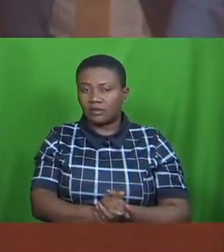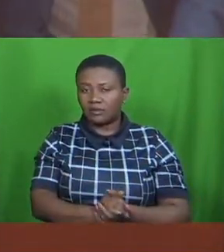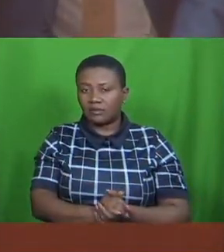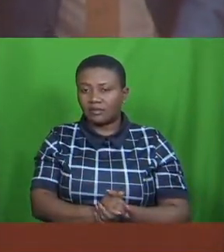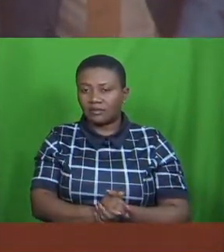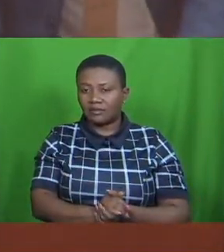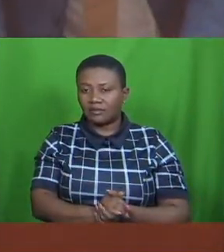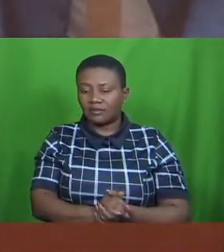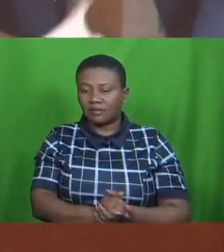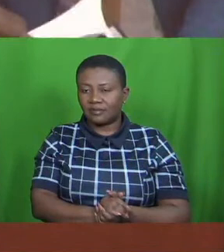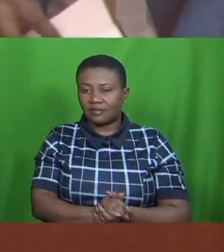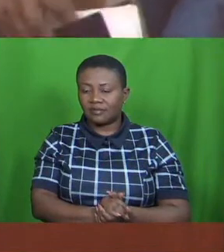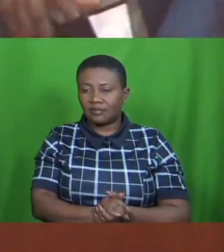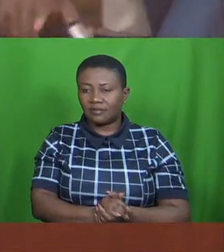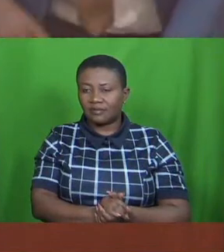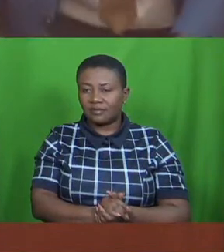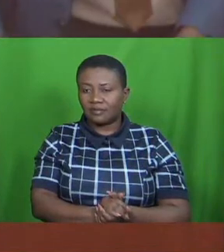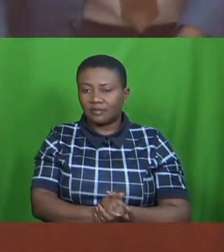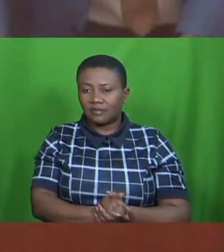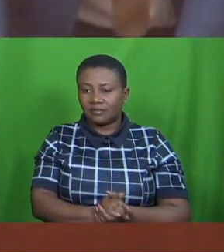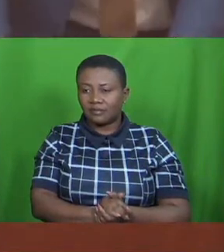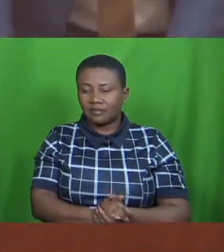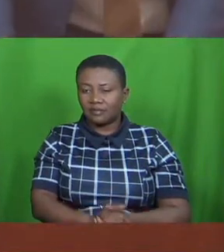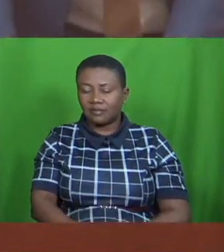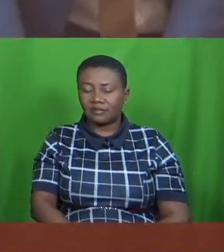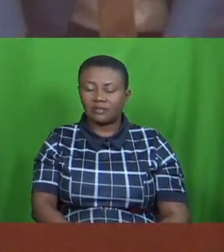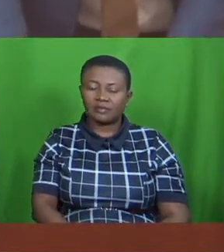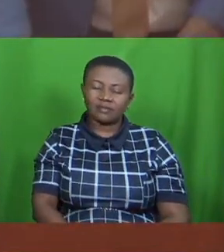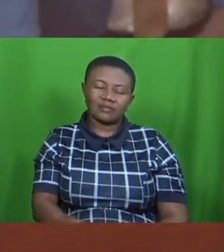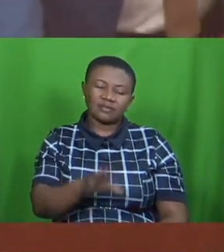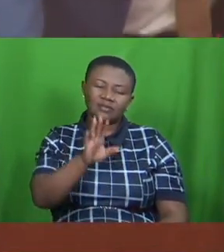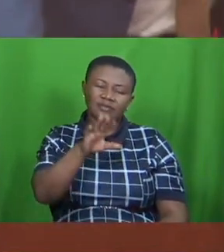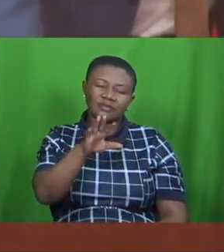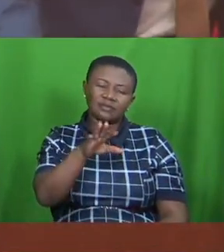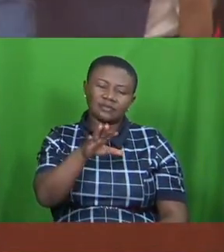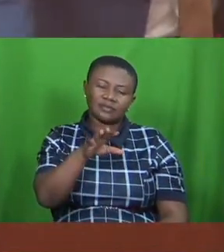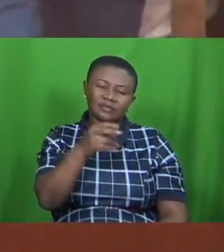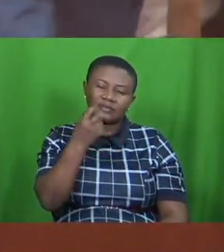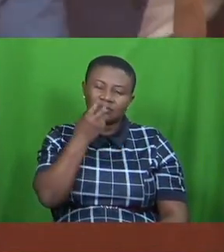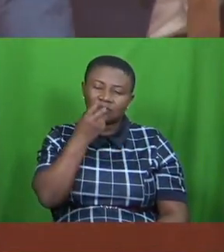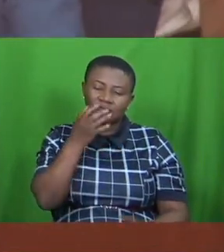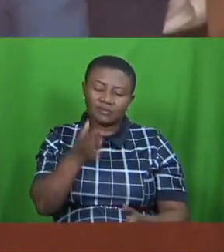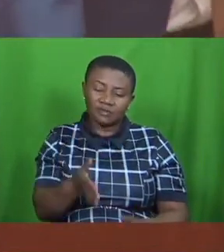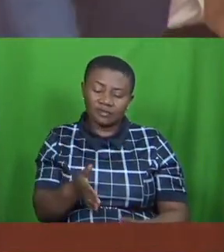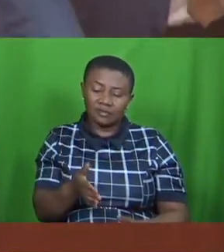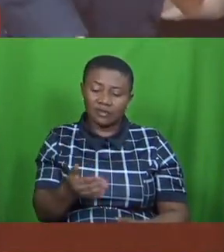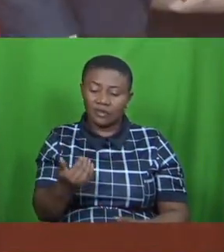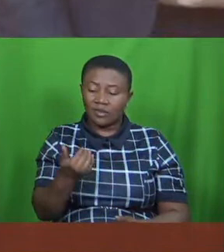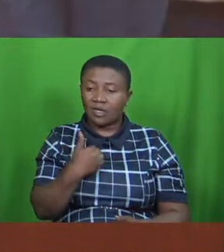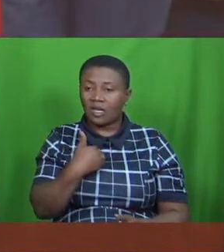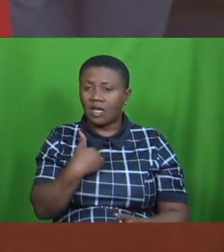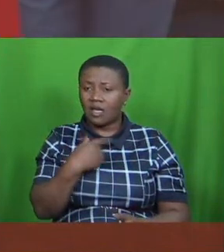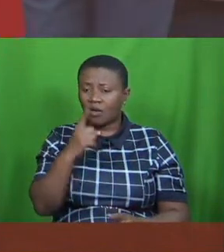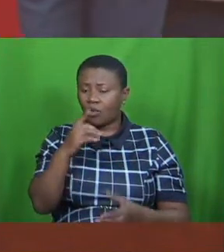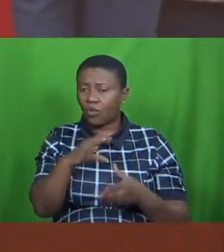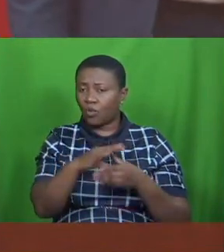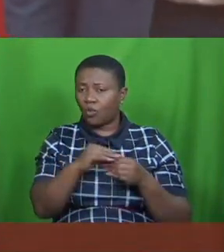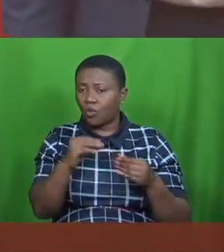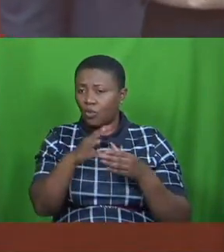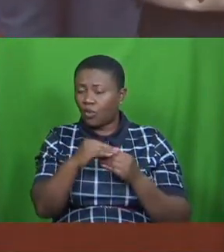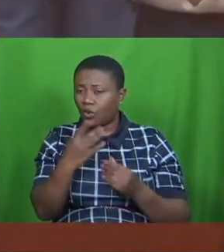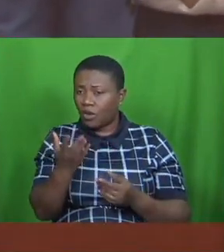Yes, Third Deputy Speaker. Sorry, Mr. Speaker. There's a statement, a tribute for an